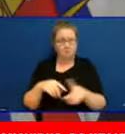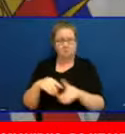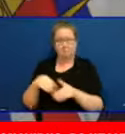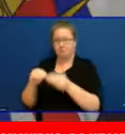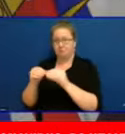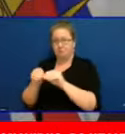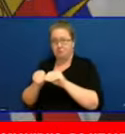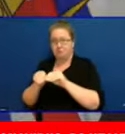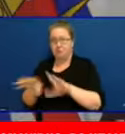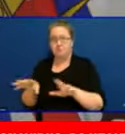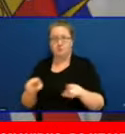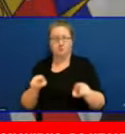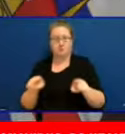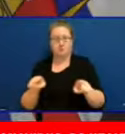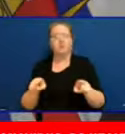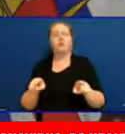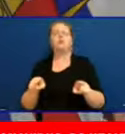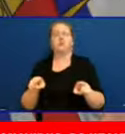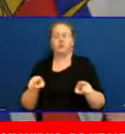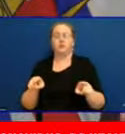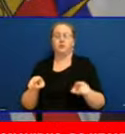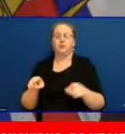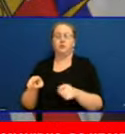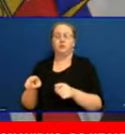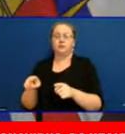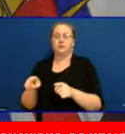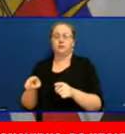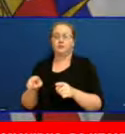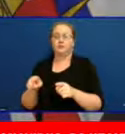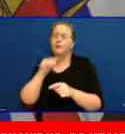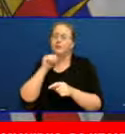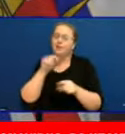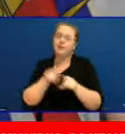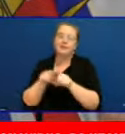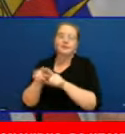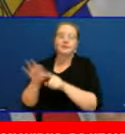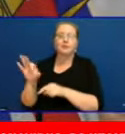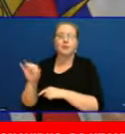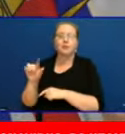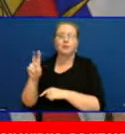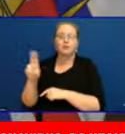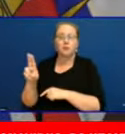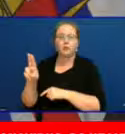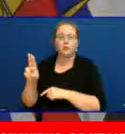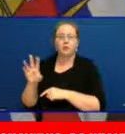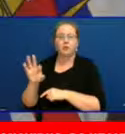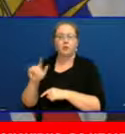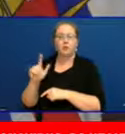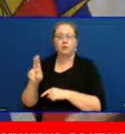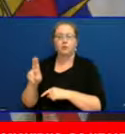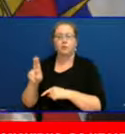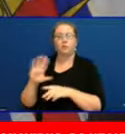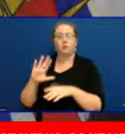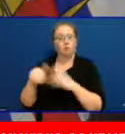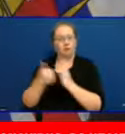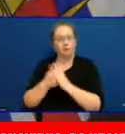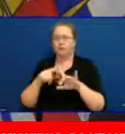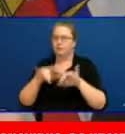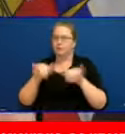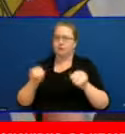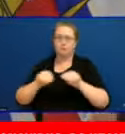seeing spread and clusters. As I mentioned, you know, this is not a virus. It's not like influenza where we see it sort of move